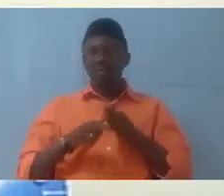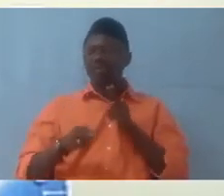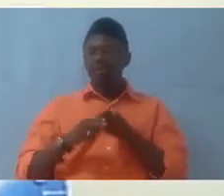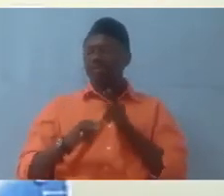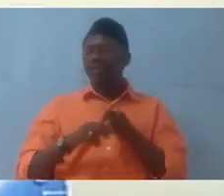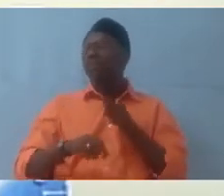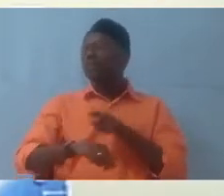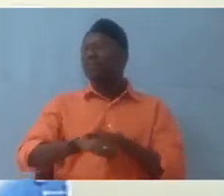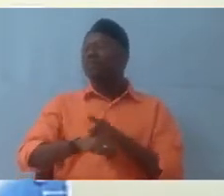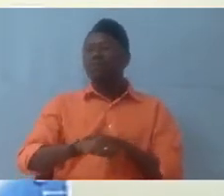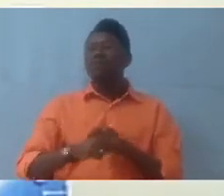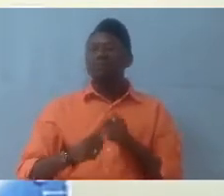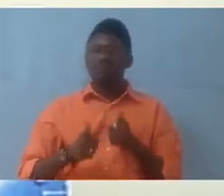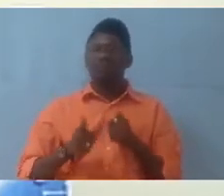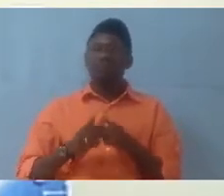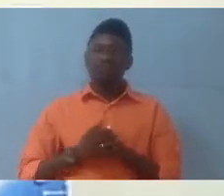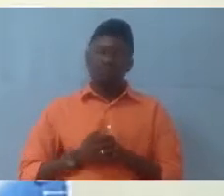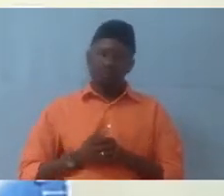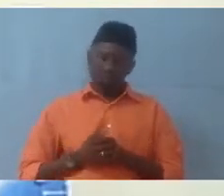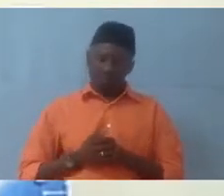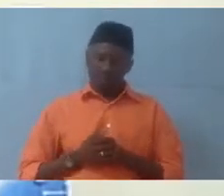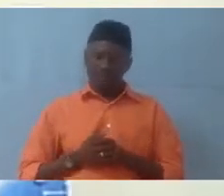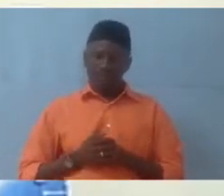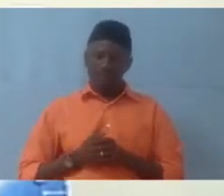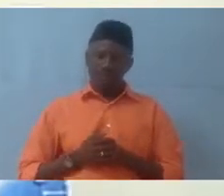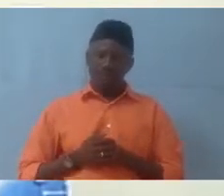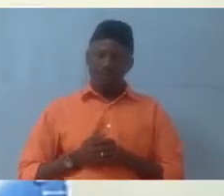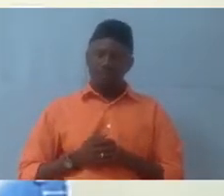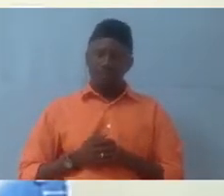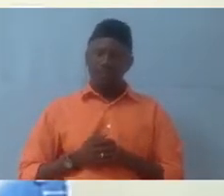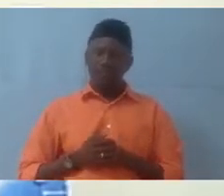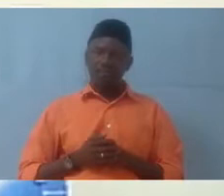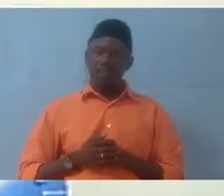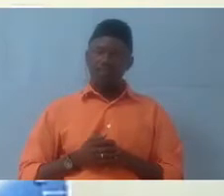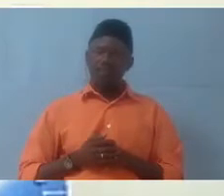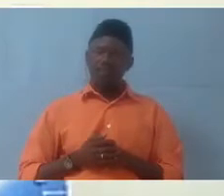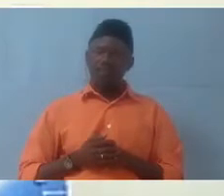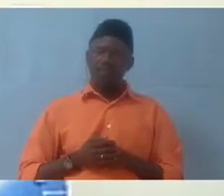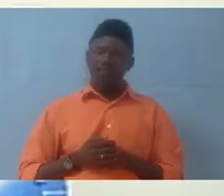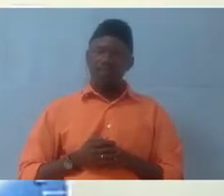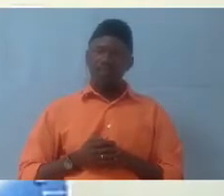ko sax day mbir mi layo bi ñu ko defon num gëna gaawé. And so